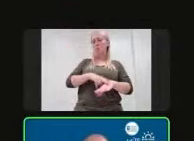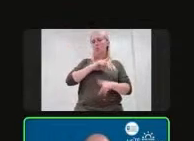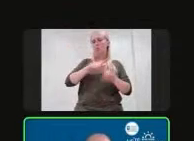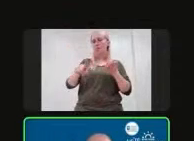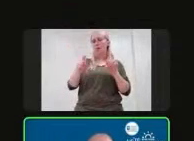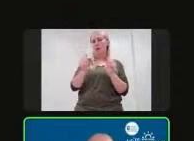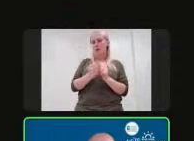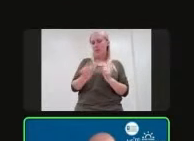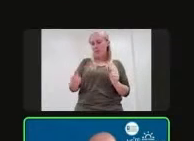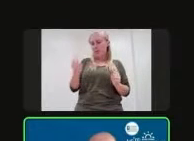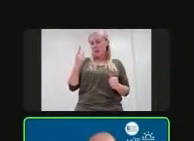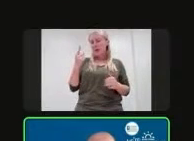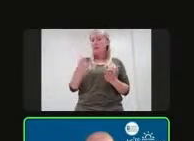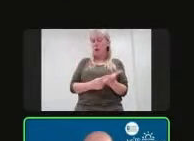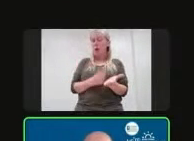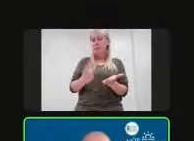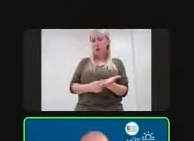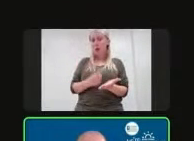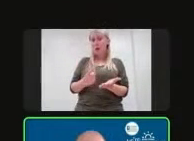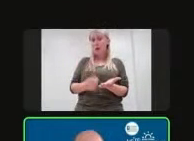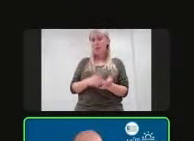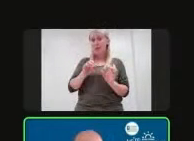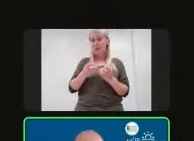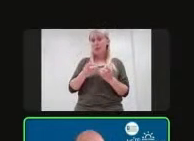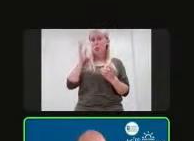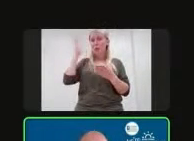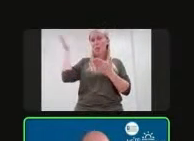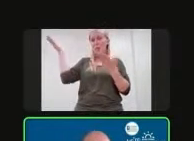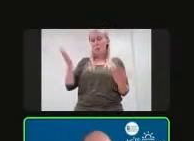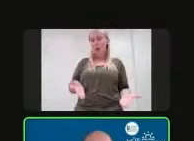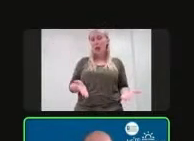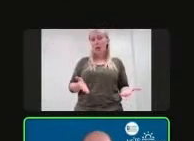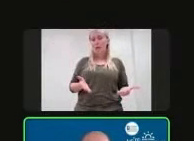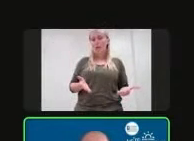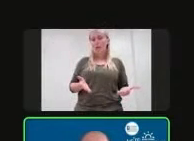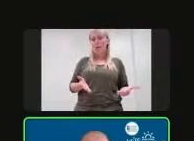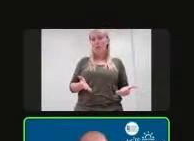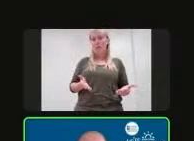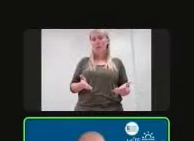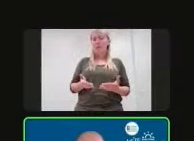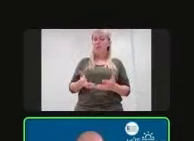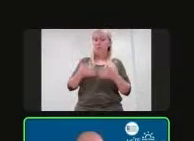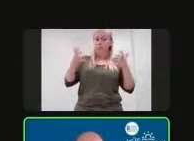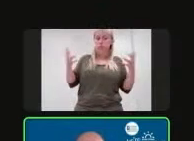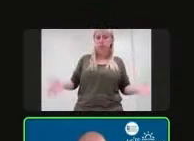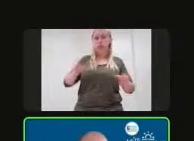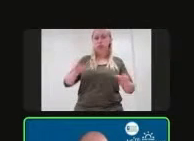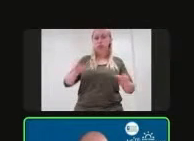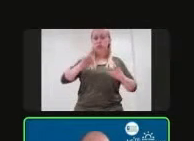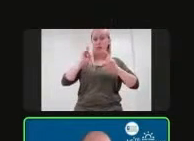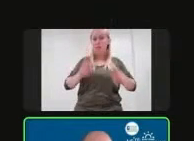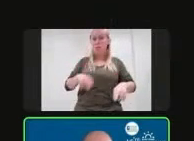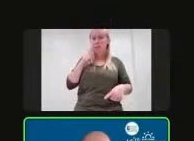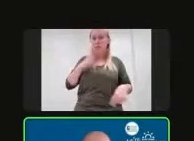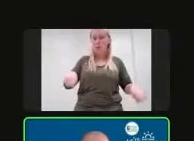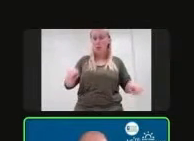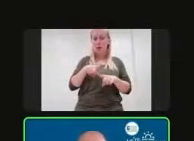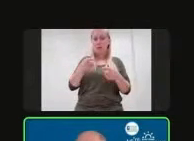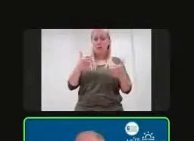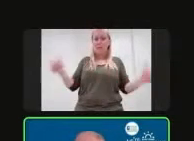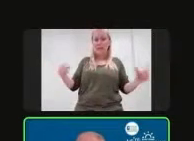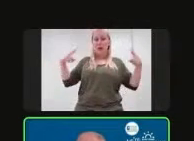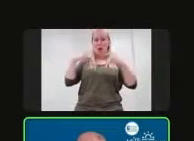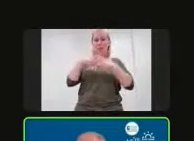the understanding that from time to time, the district is going to bring some, big reports, on large, complex